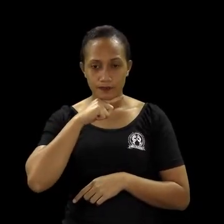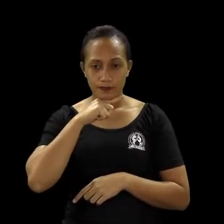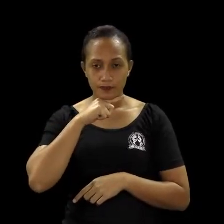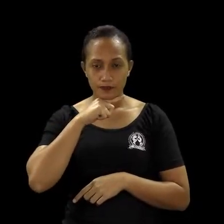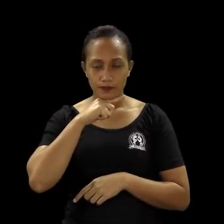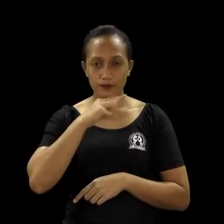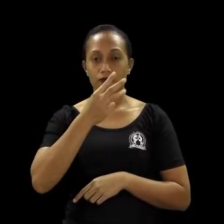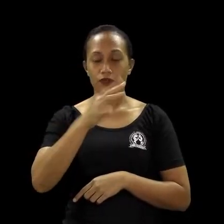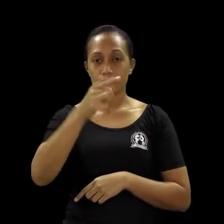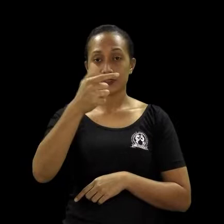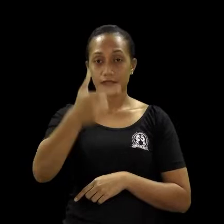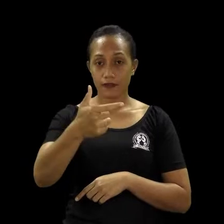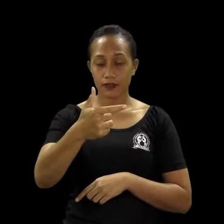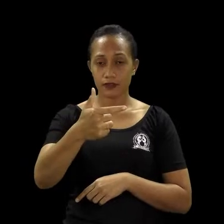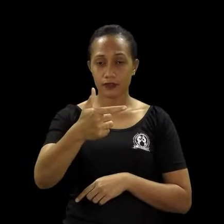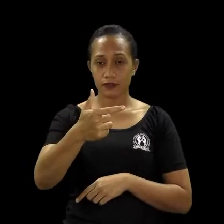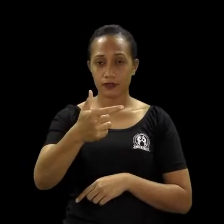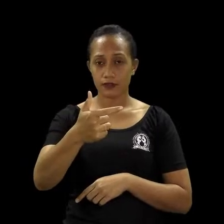have